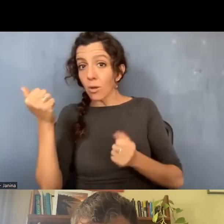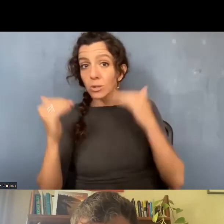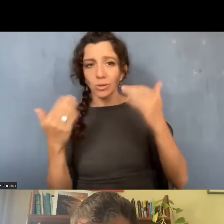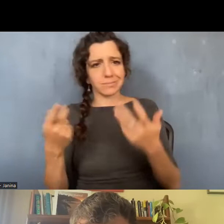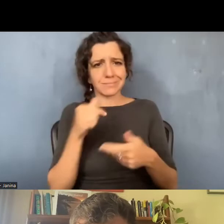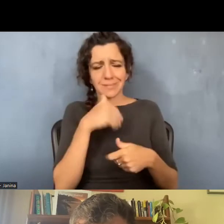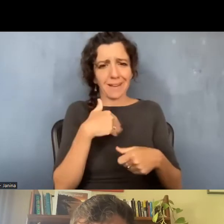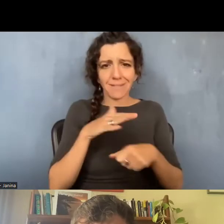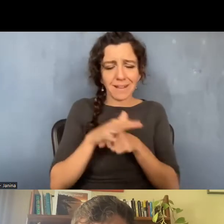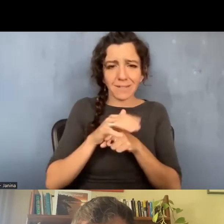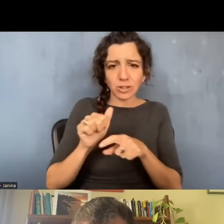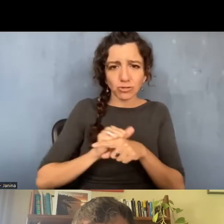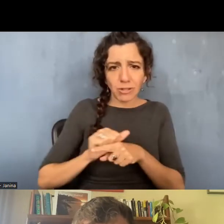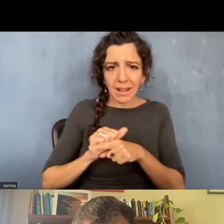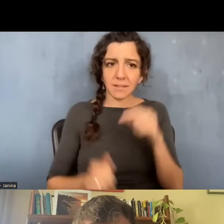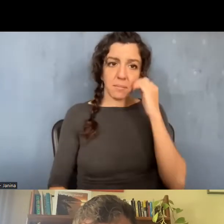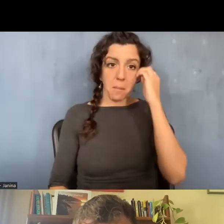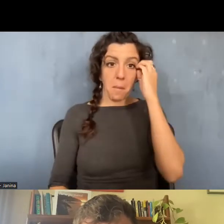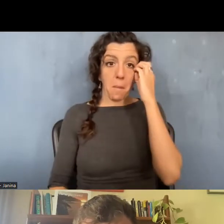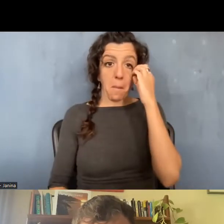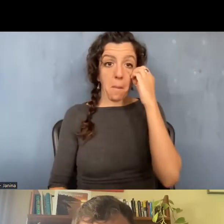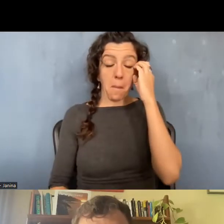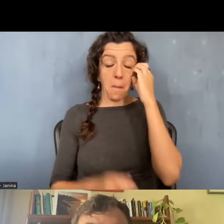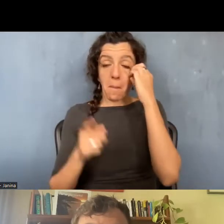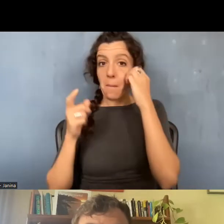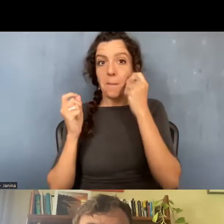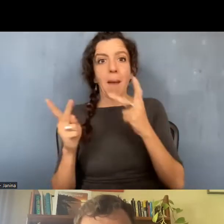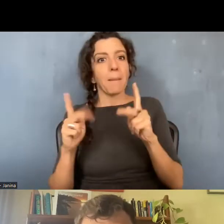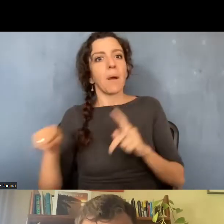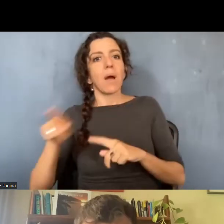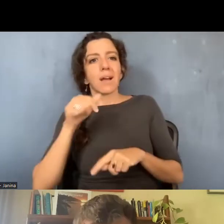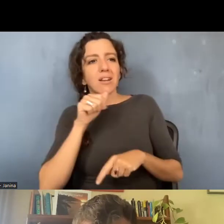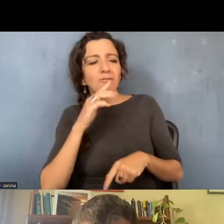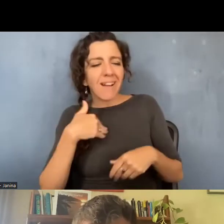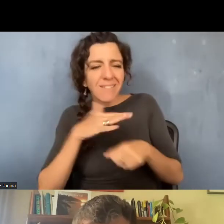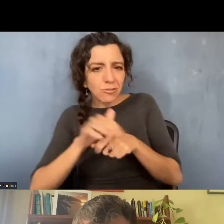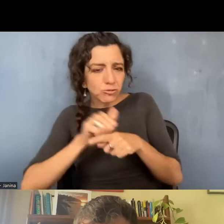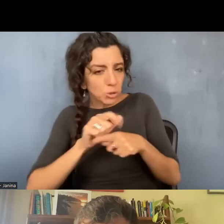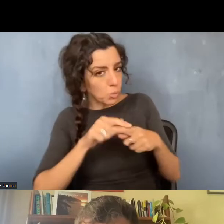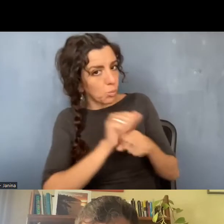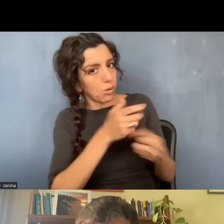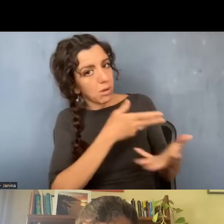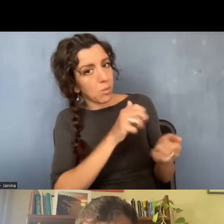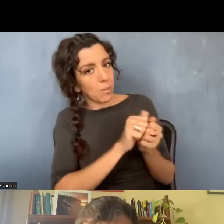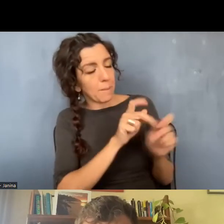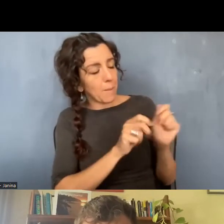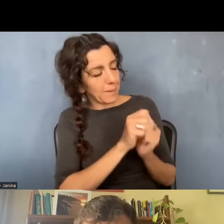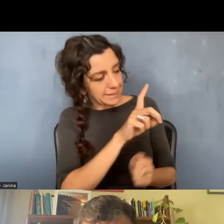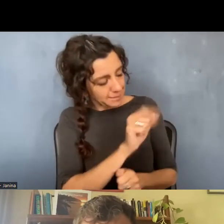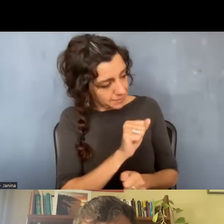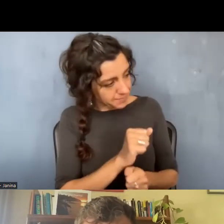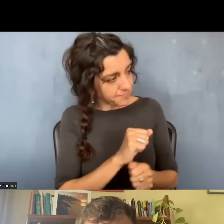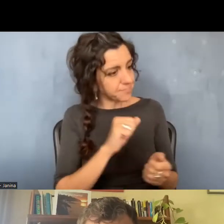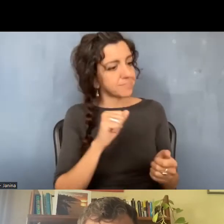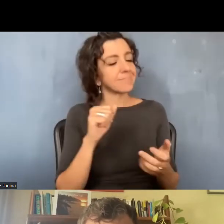they're doing. They're woefully untrained to work with persons with disabilities. And we need to start paying attention to